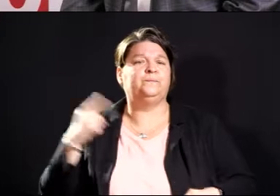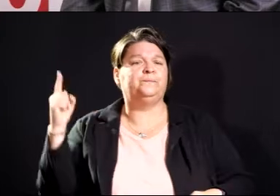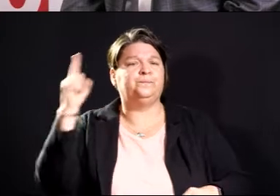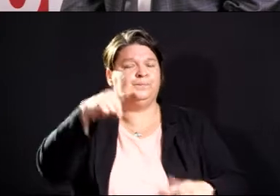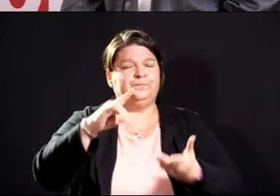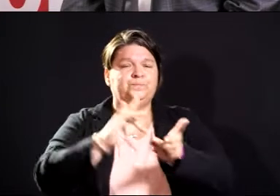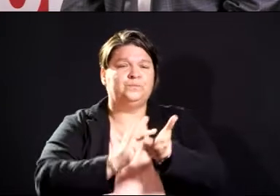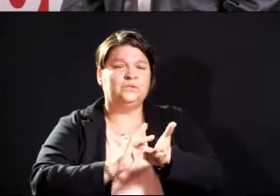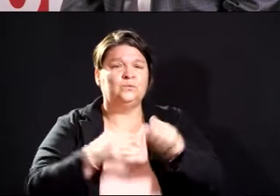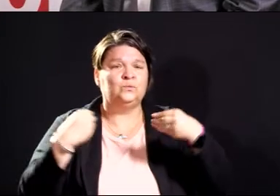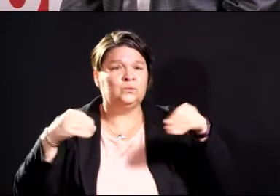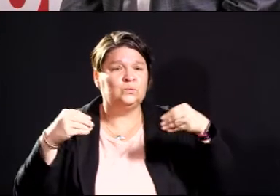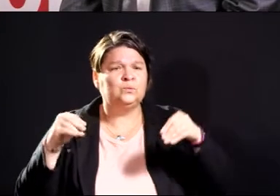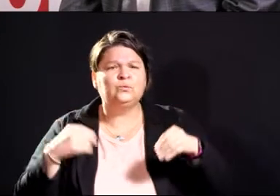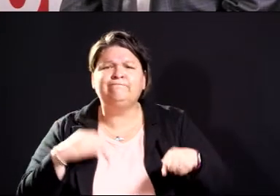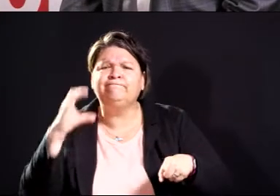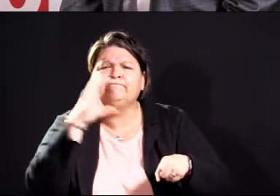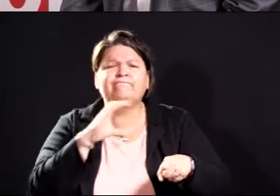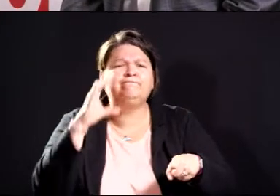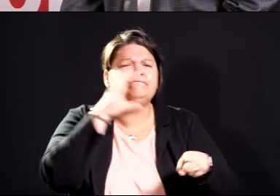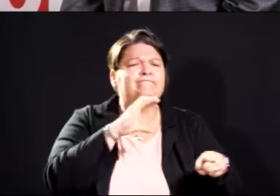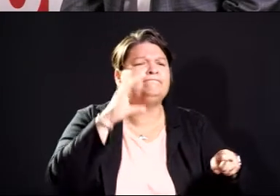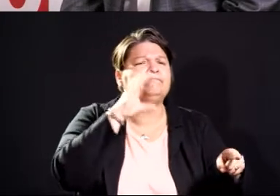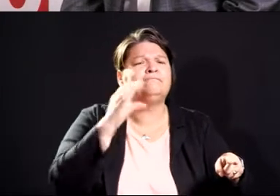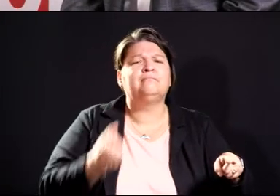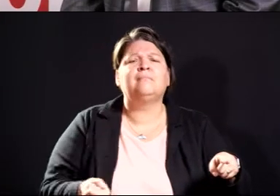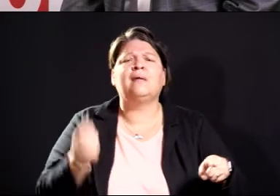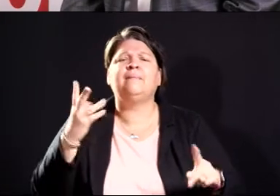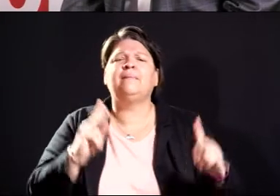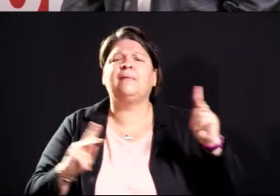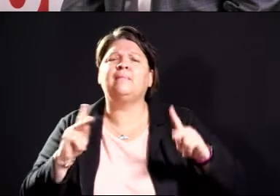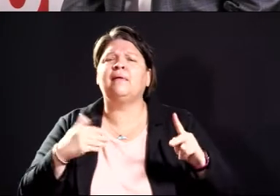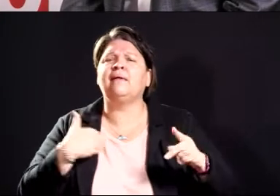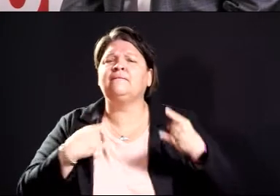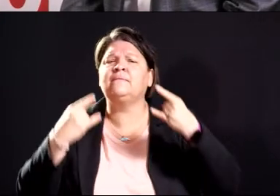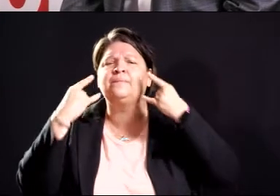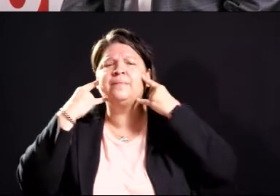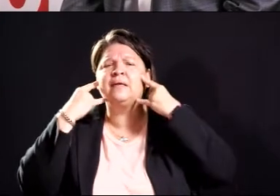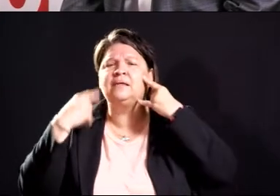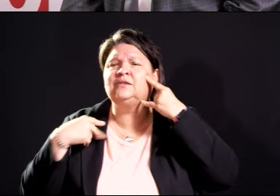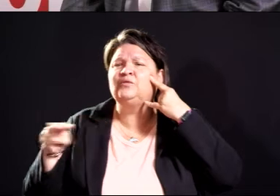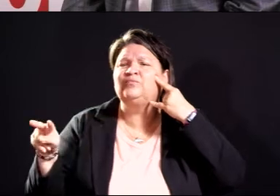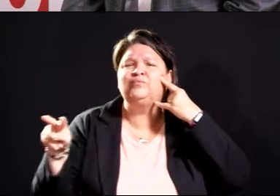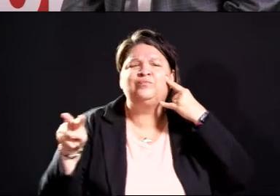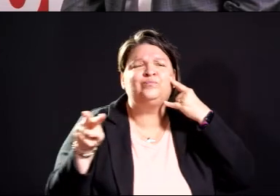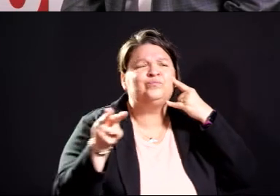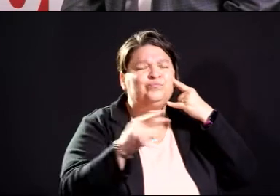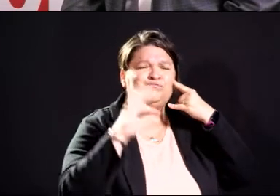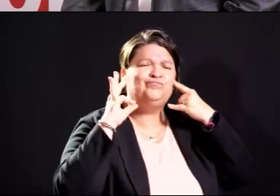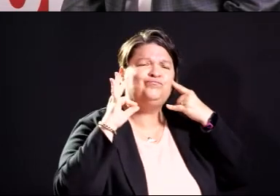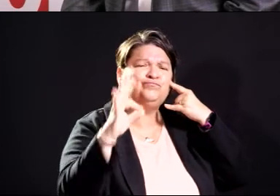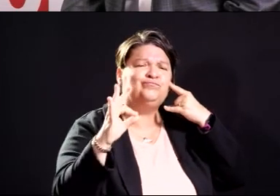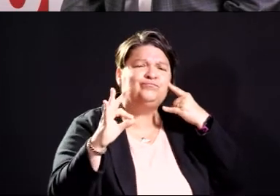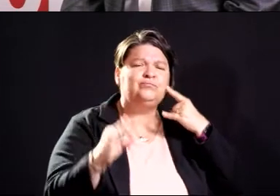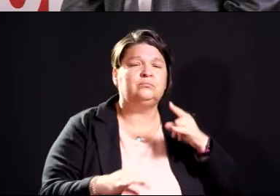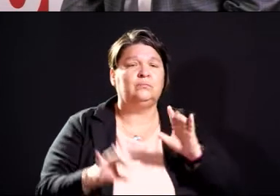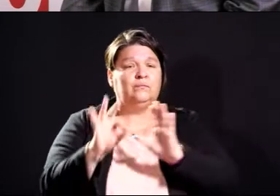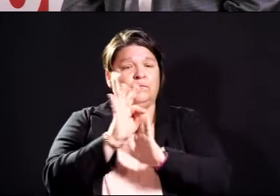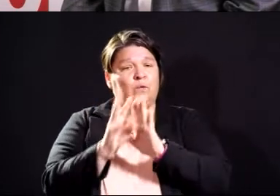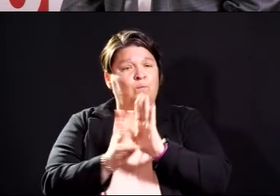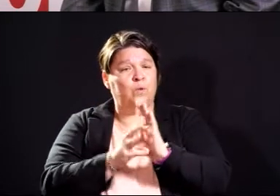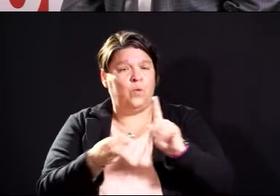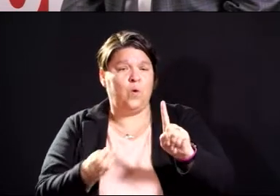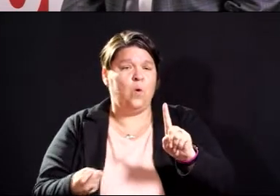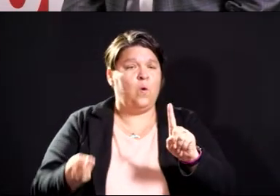mask on. So Fort Worth, as you know, owns part of the airport along with the city of Dallas. So we're going to talk a little bit about the impact